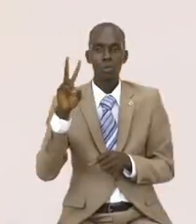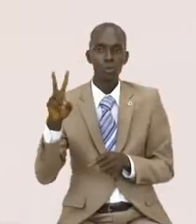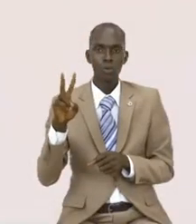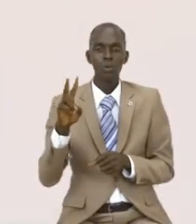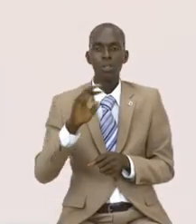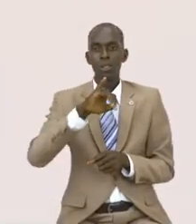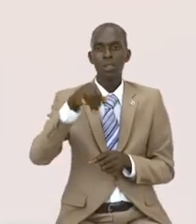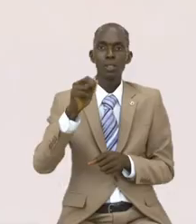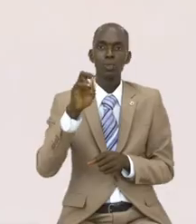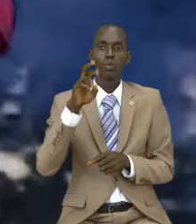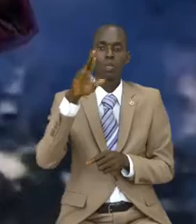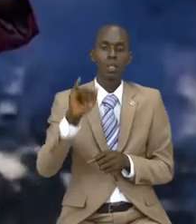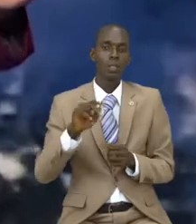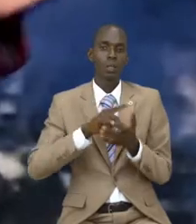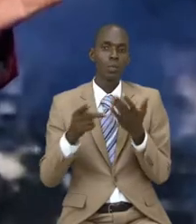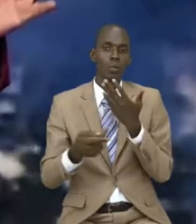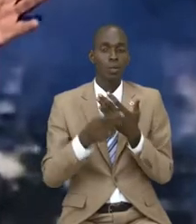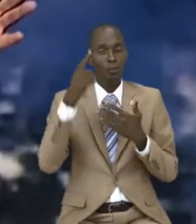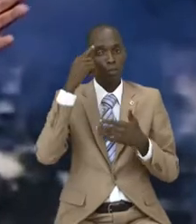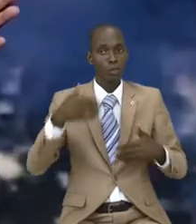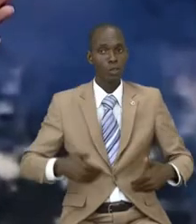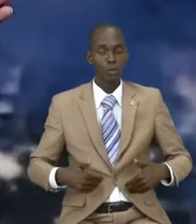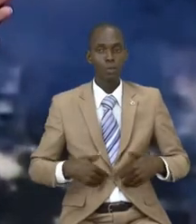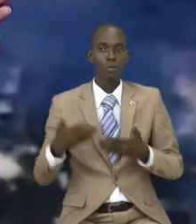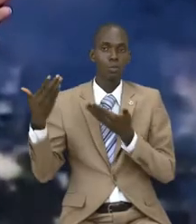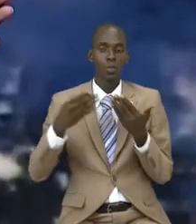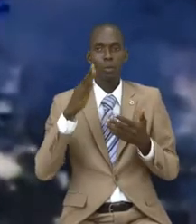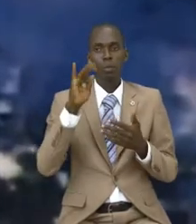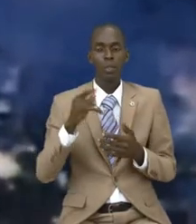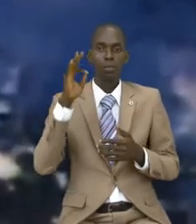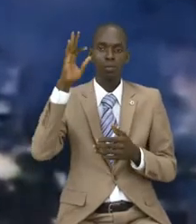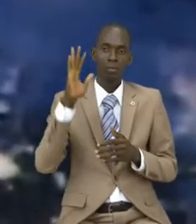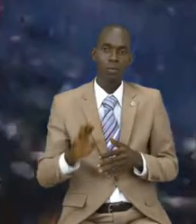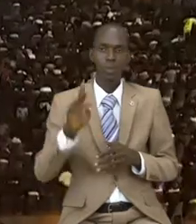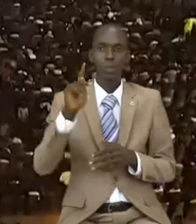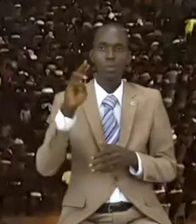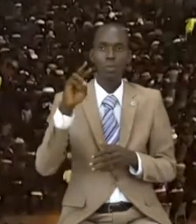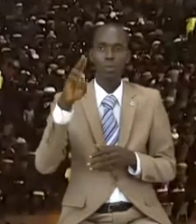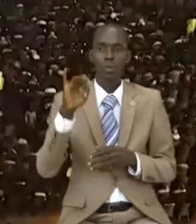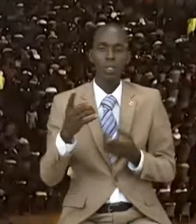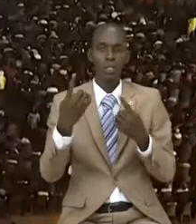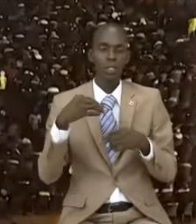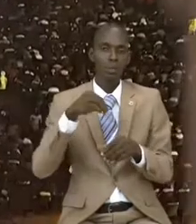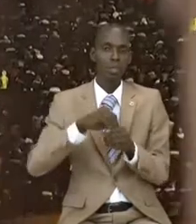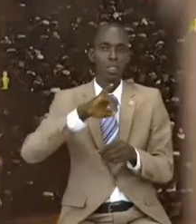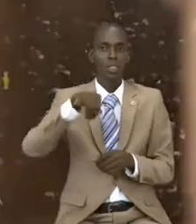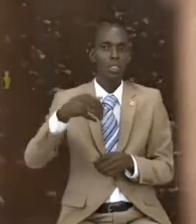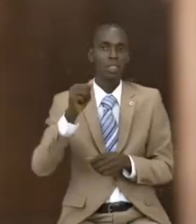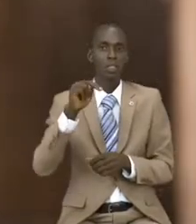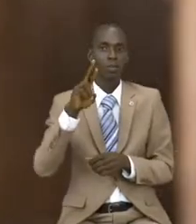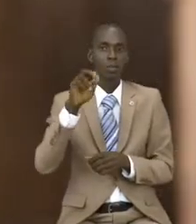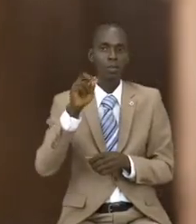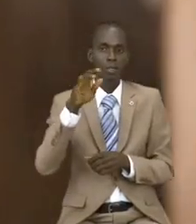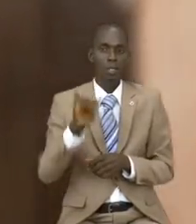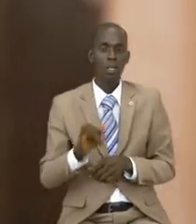Global Crusade for Youth held by Pastor Dr. W.F. Kumuyi came around in January. I remember the message on